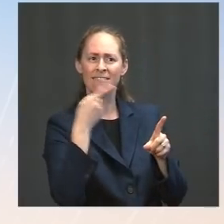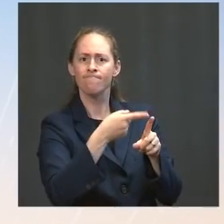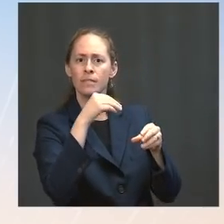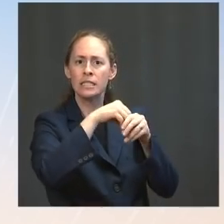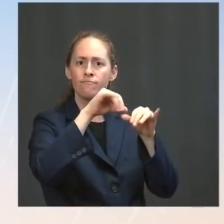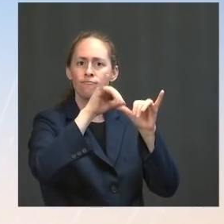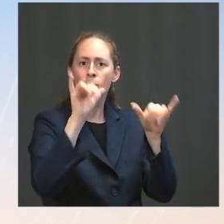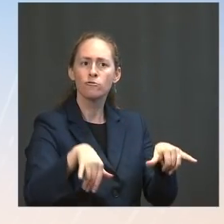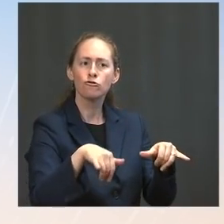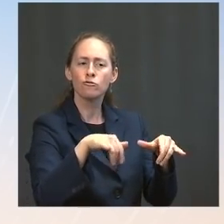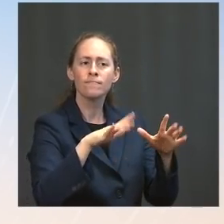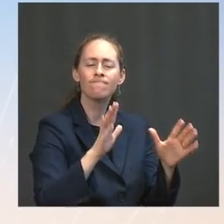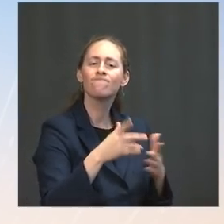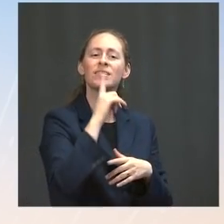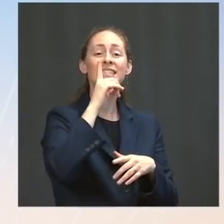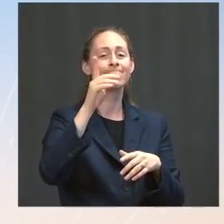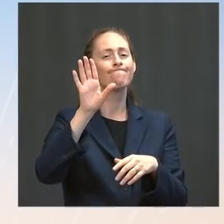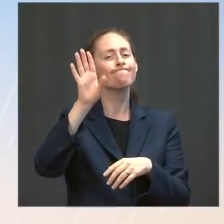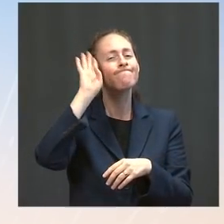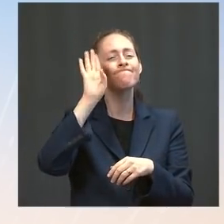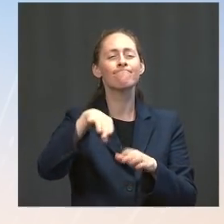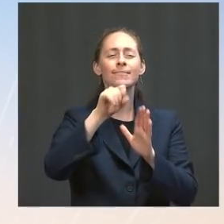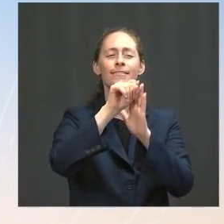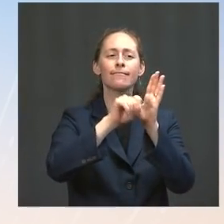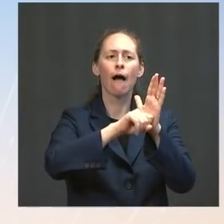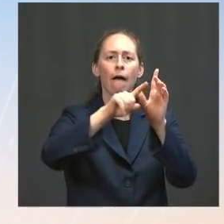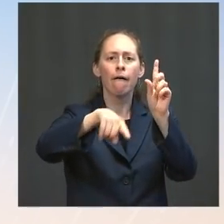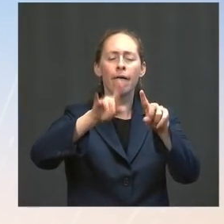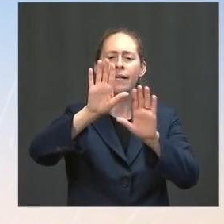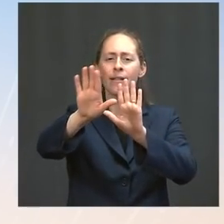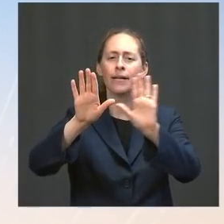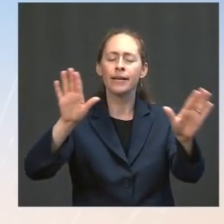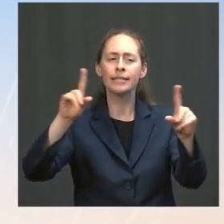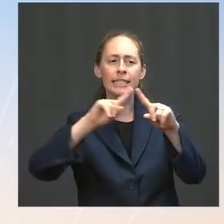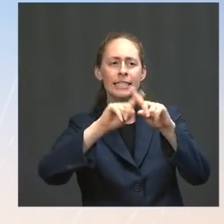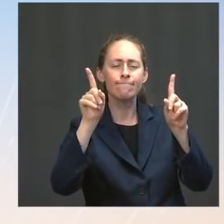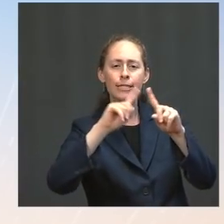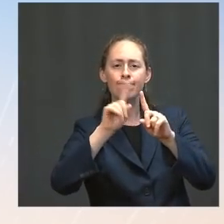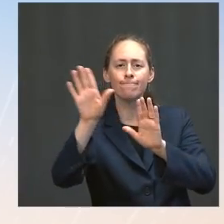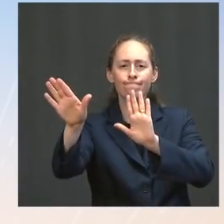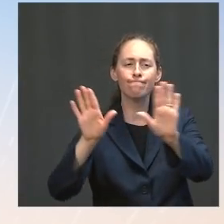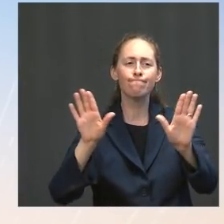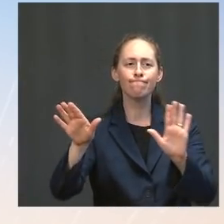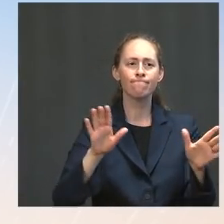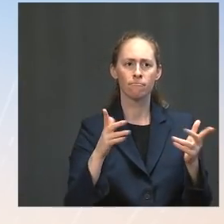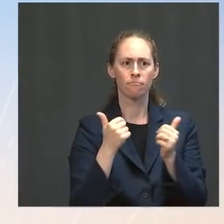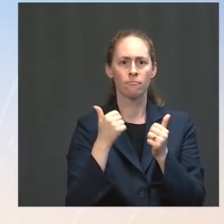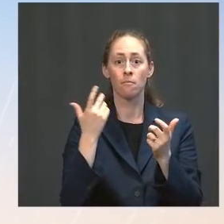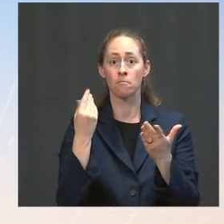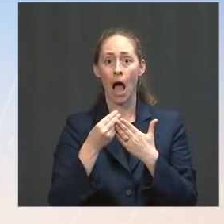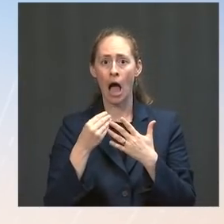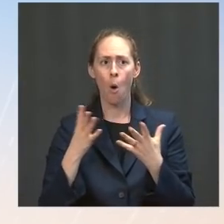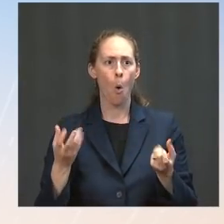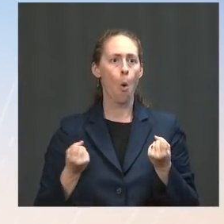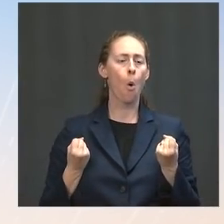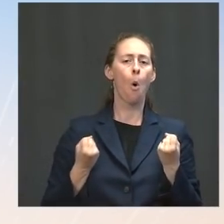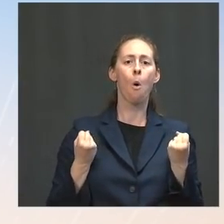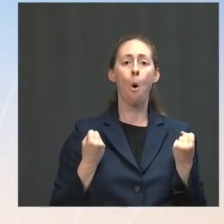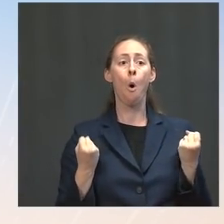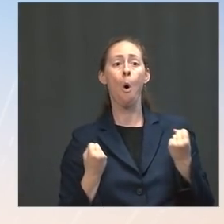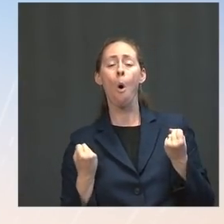after the 31st withdrawal for those who may still need it in Afghanistan? And if so, how would that work? I certainly understand the question, and it's a